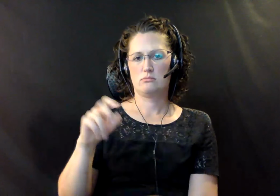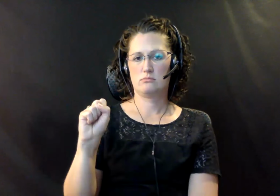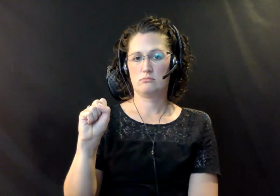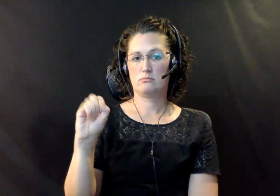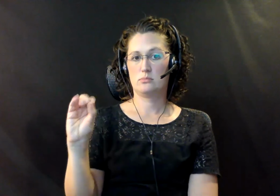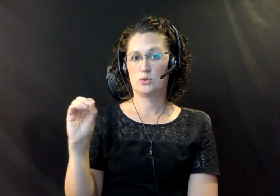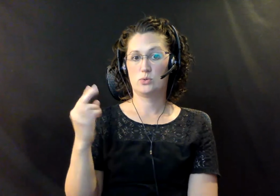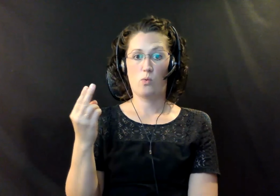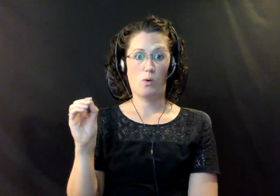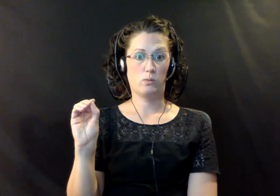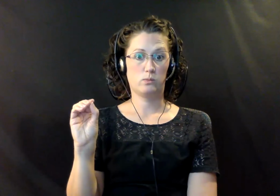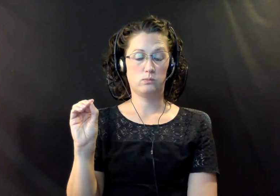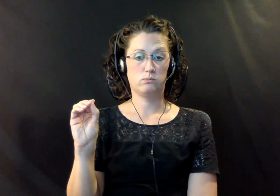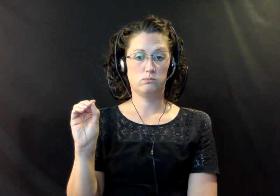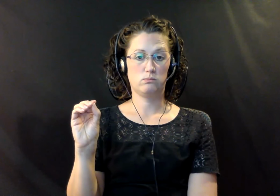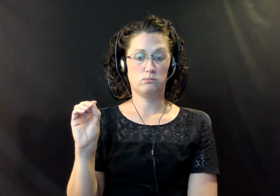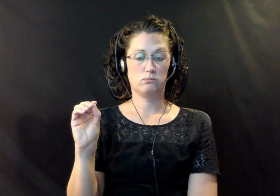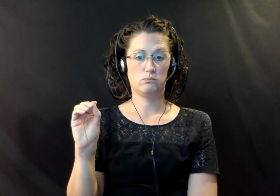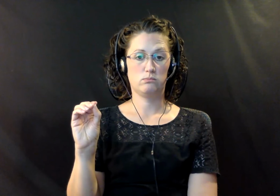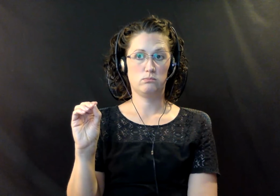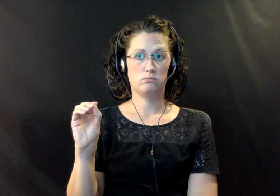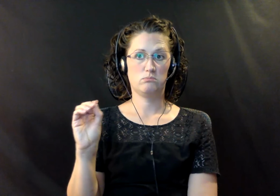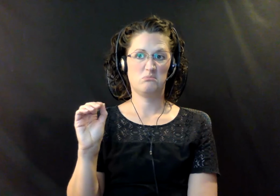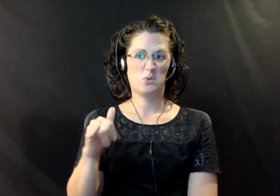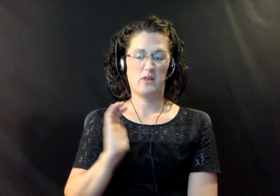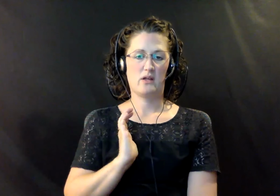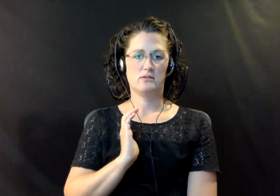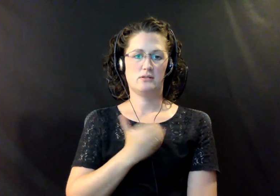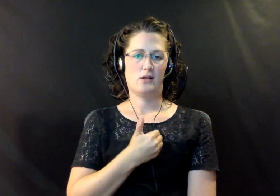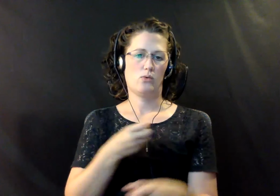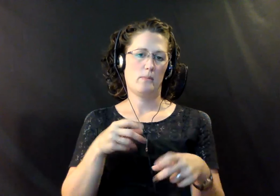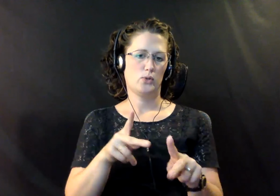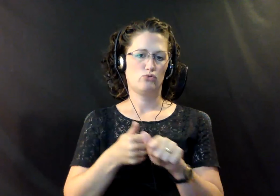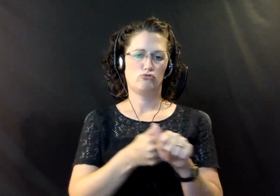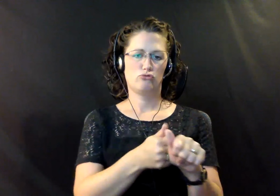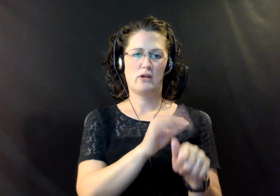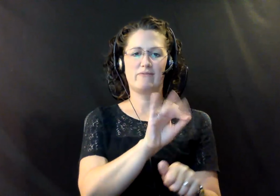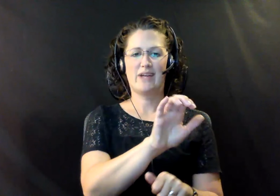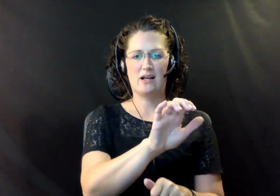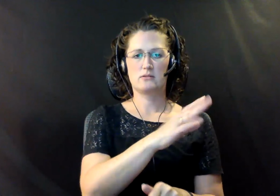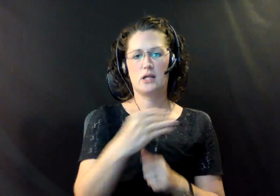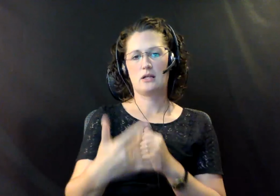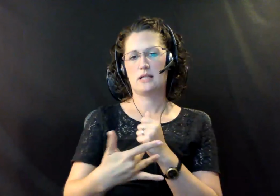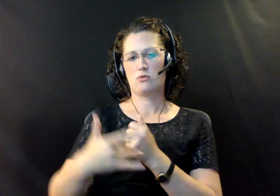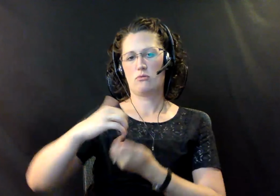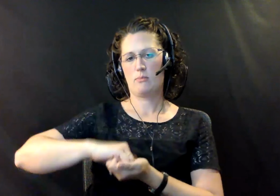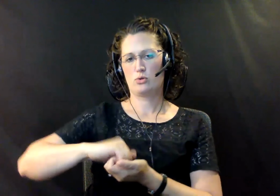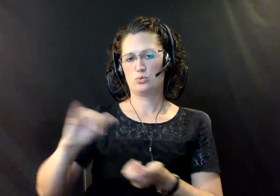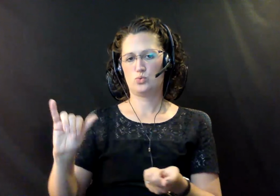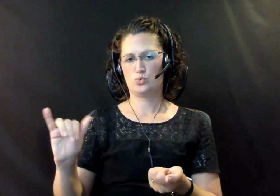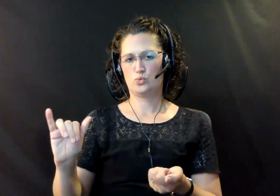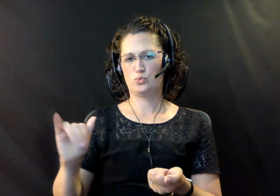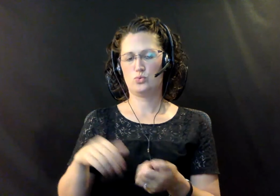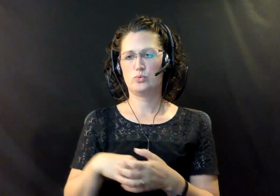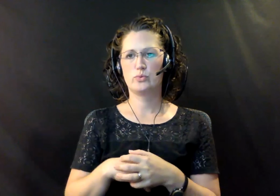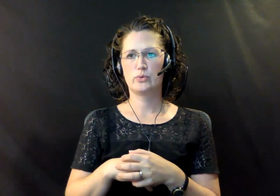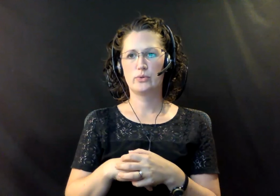It's our opportunity to not only track faculty, but also our technical partners and the